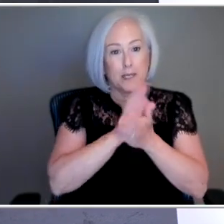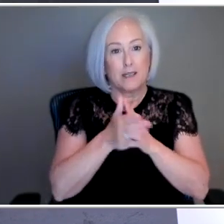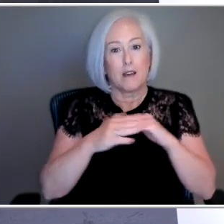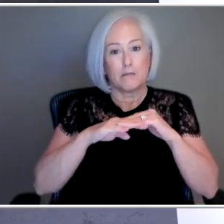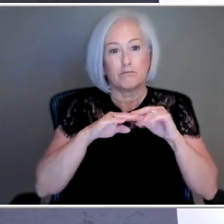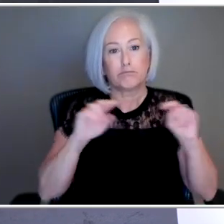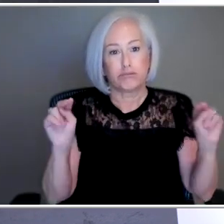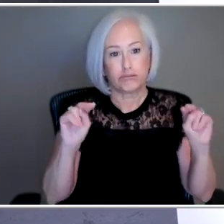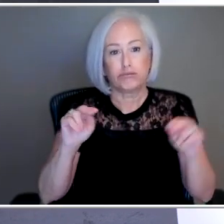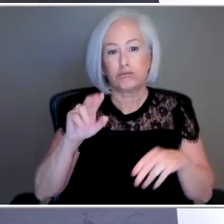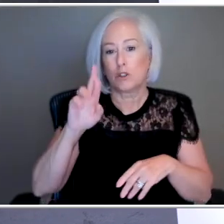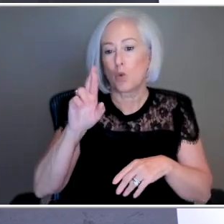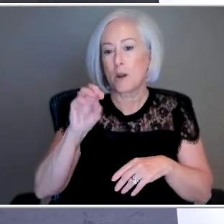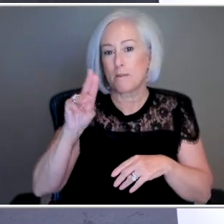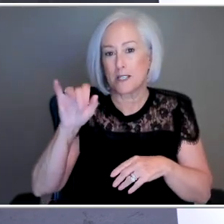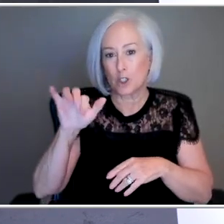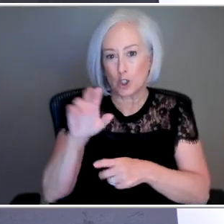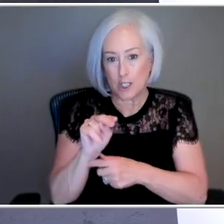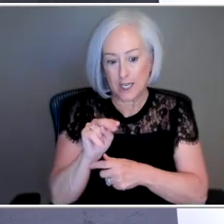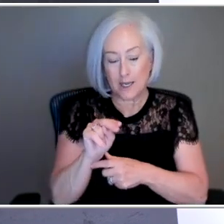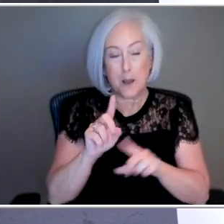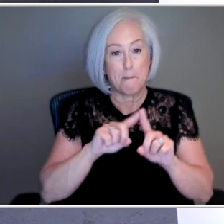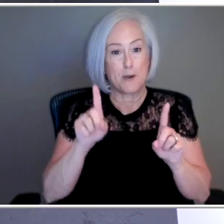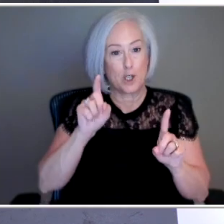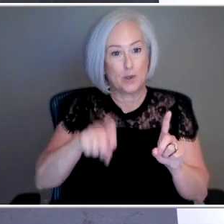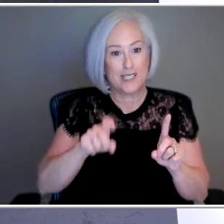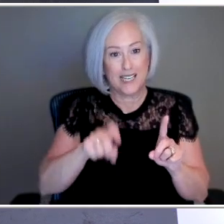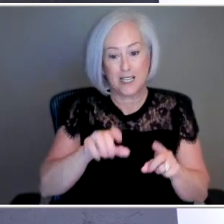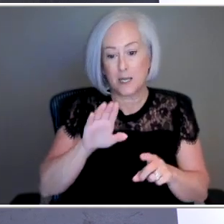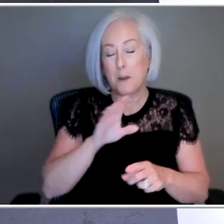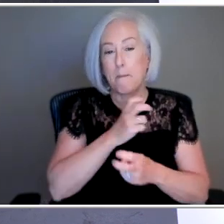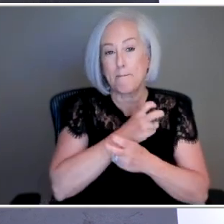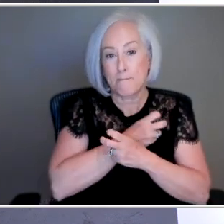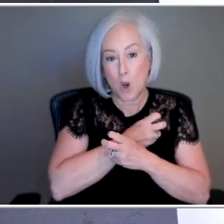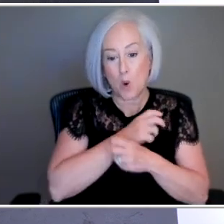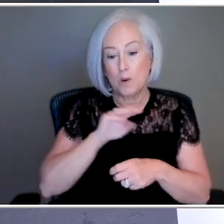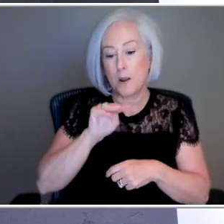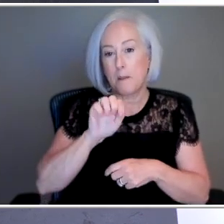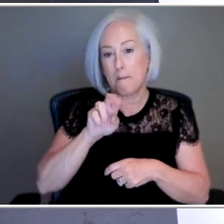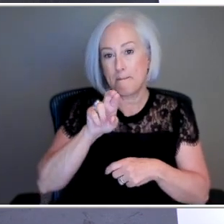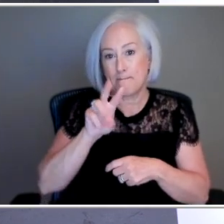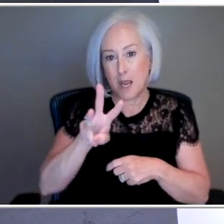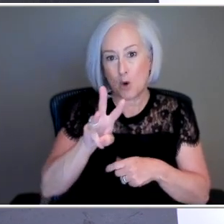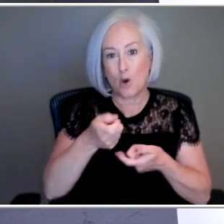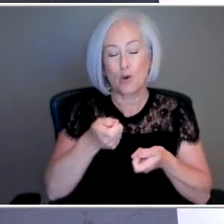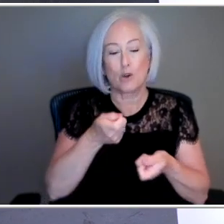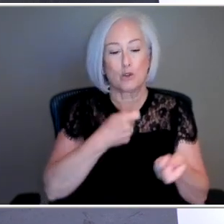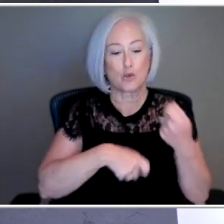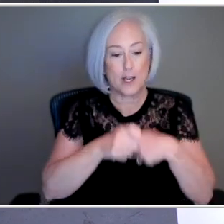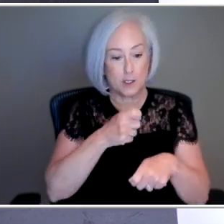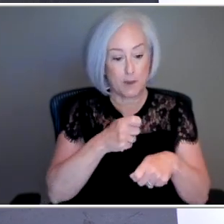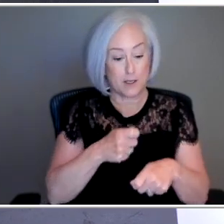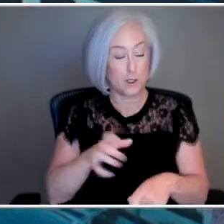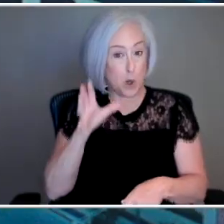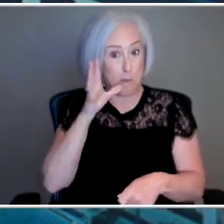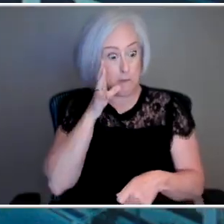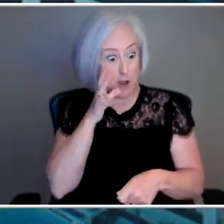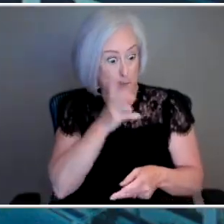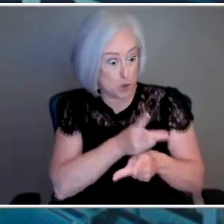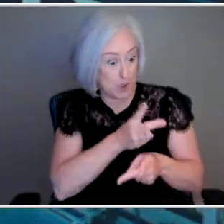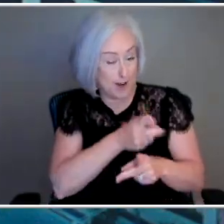That's where Mom turns from caretaker to donor. Yes. How did this come to be? Well,